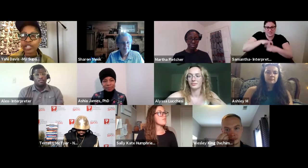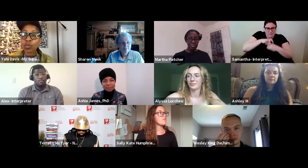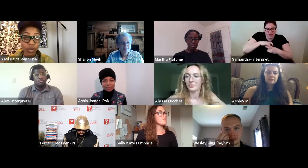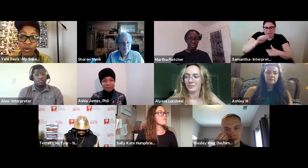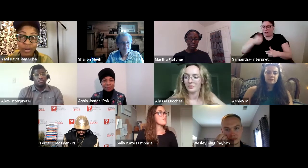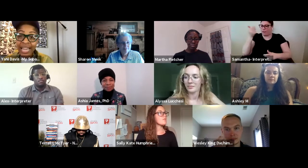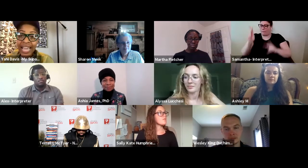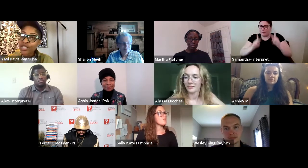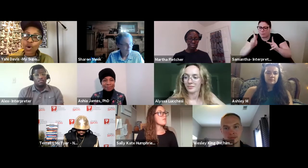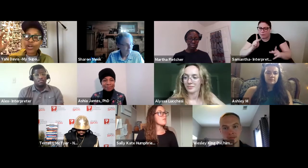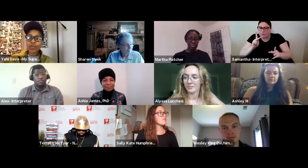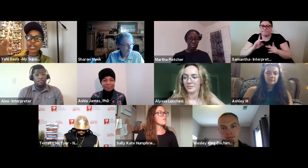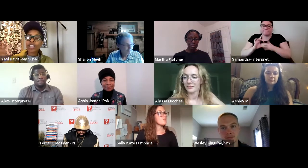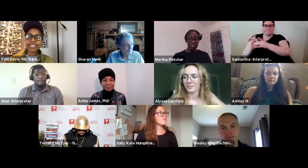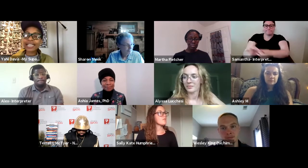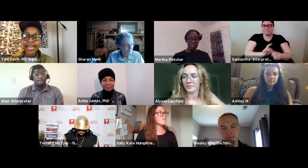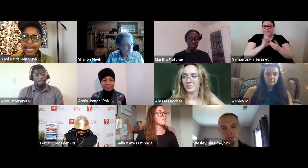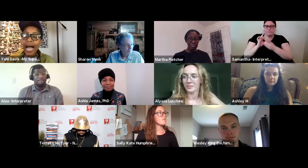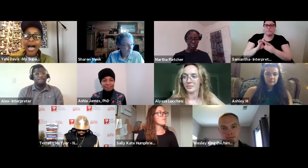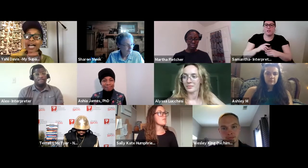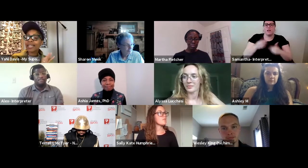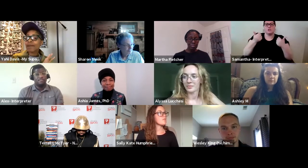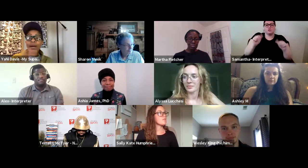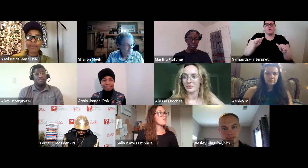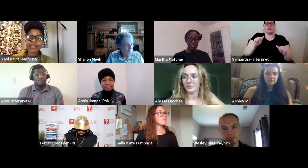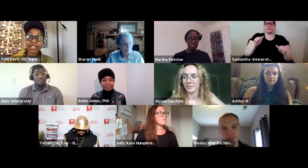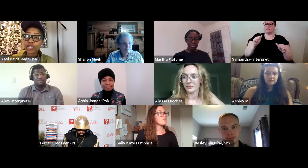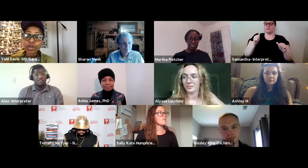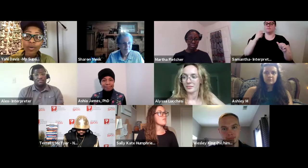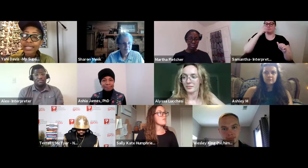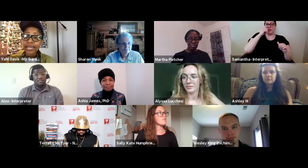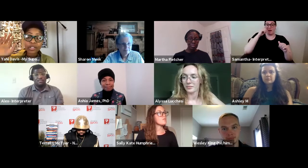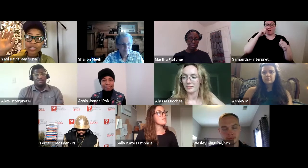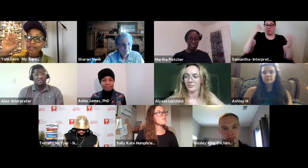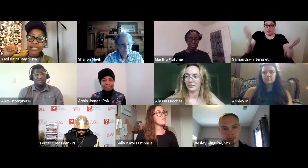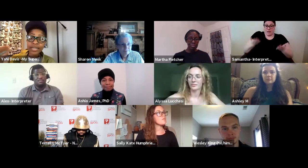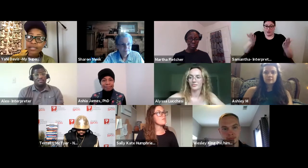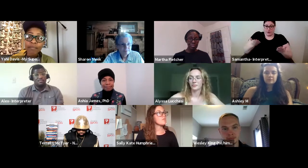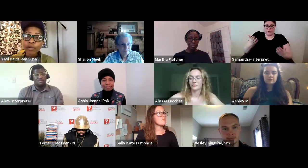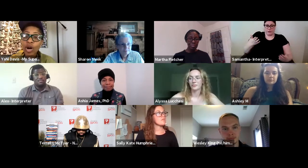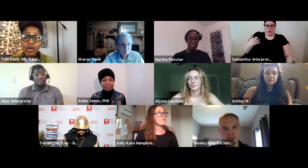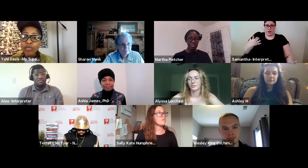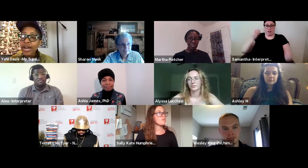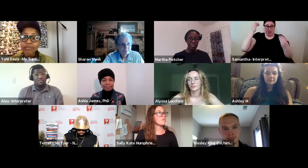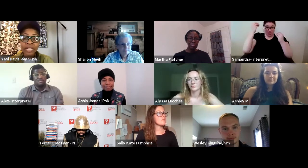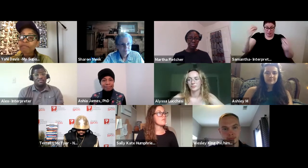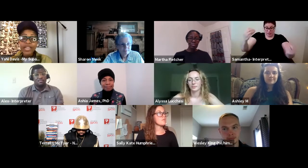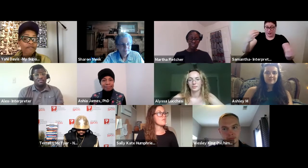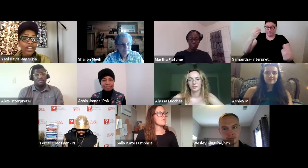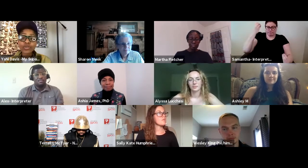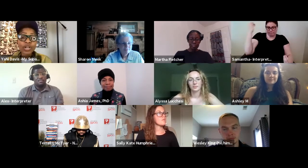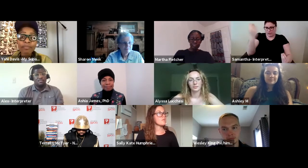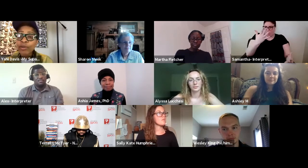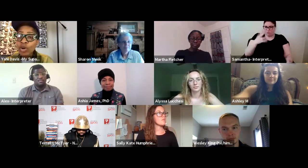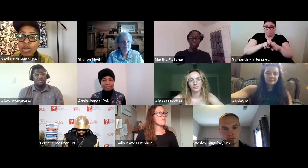people in the world. And so here we are today. I let my panelists know. I said, look, if I say something wrong, correct me. If